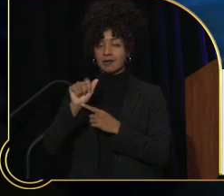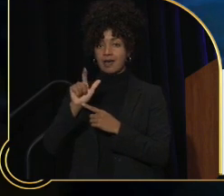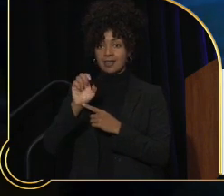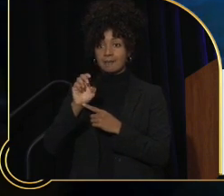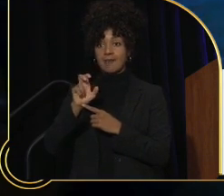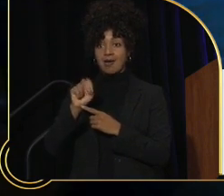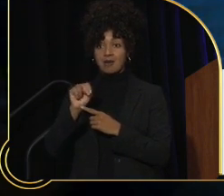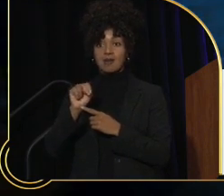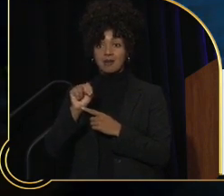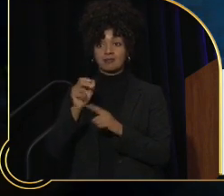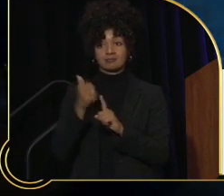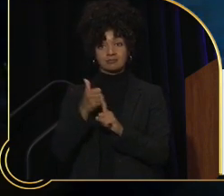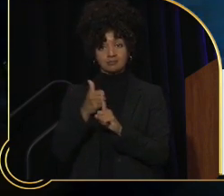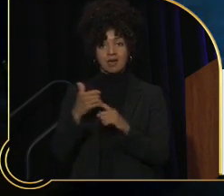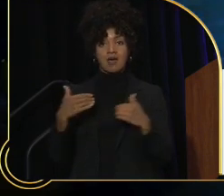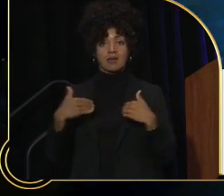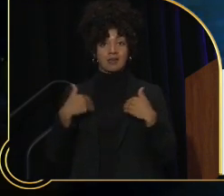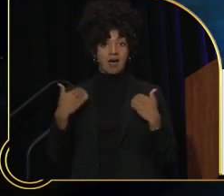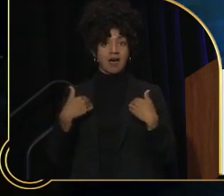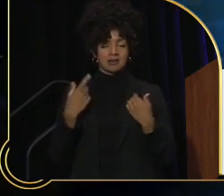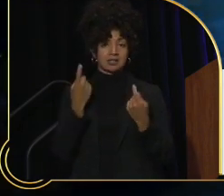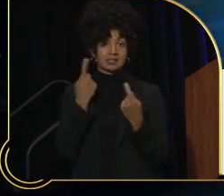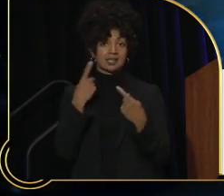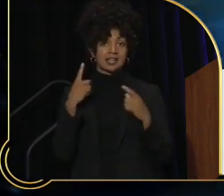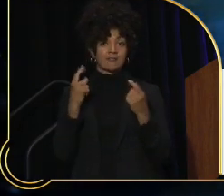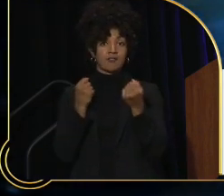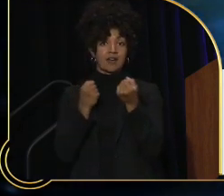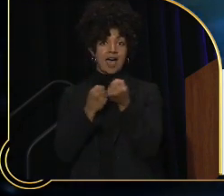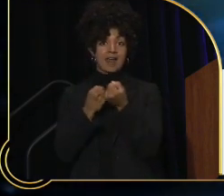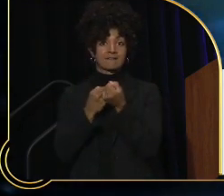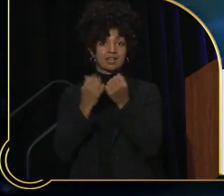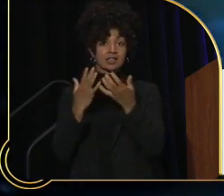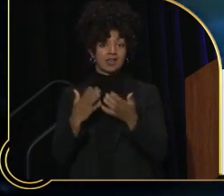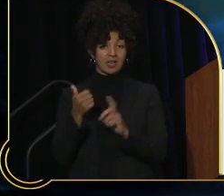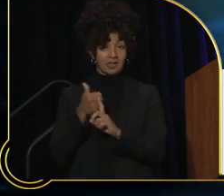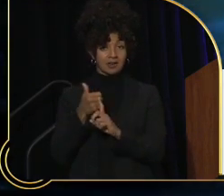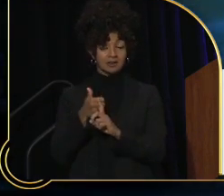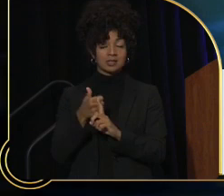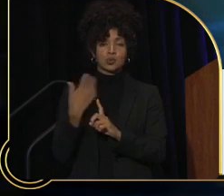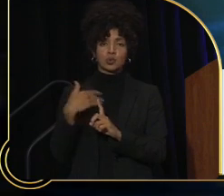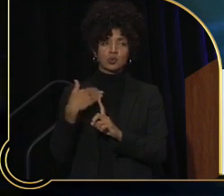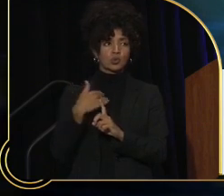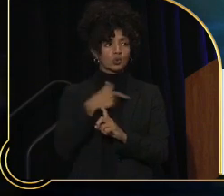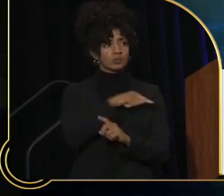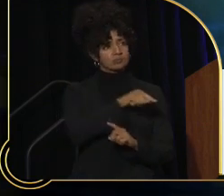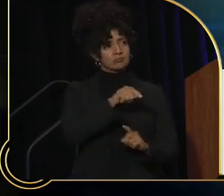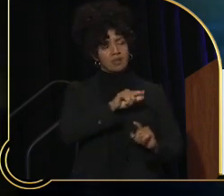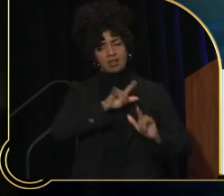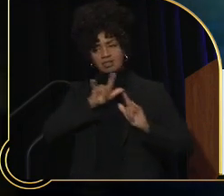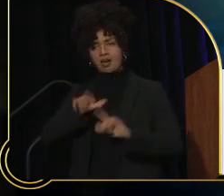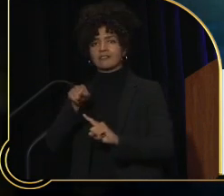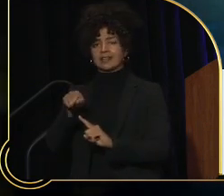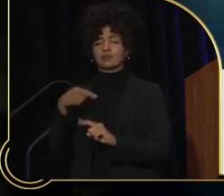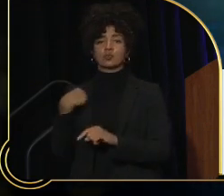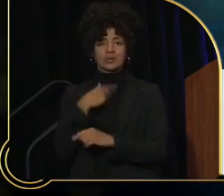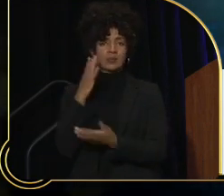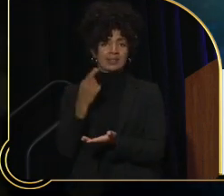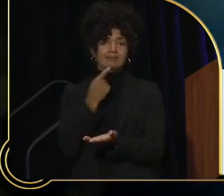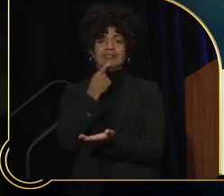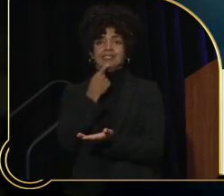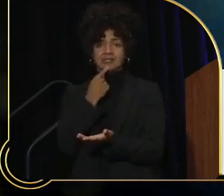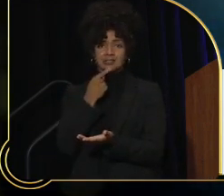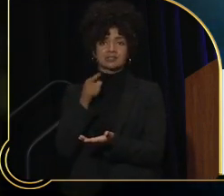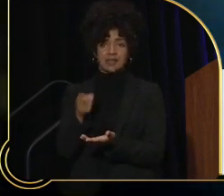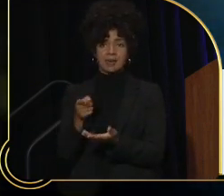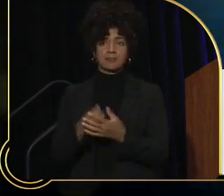a young and successful advocate who is loved and will be missed. Ladies and gentlemen,